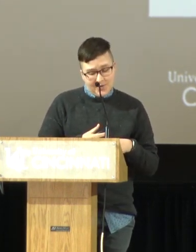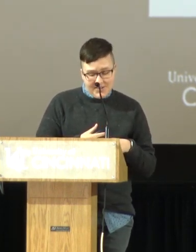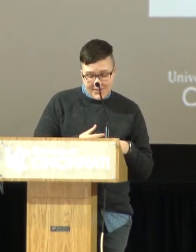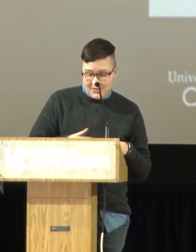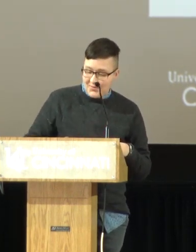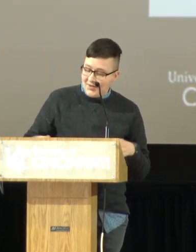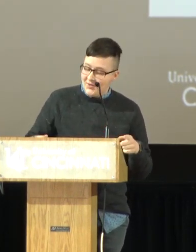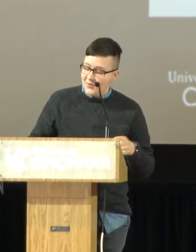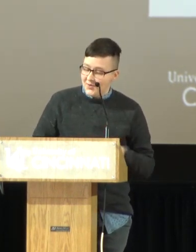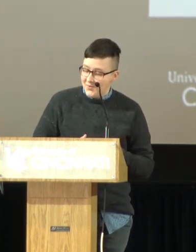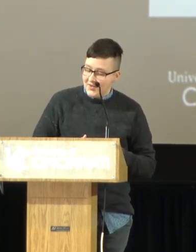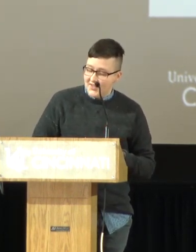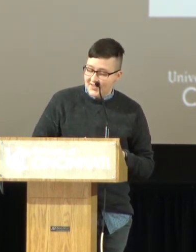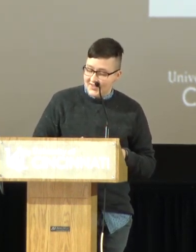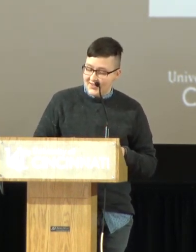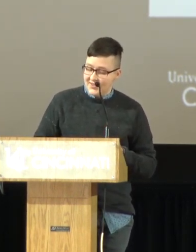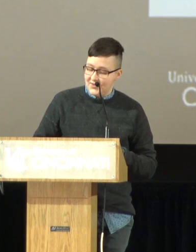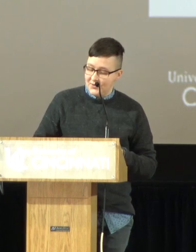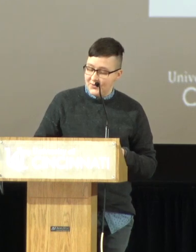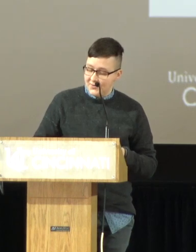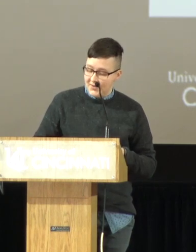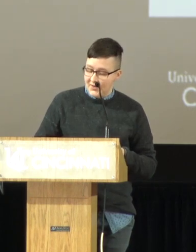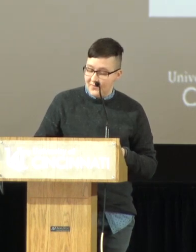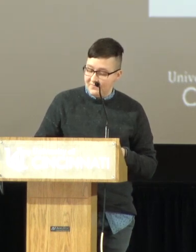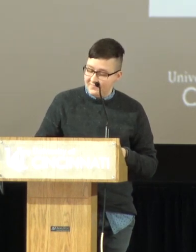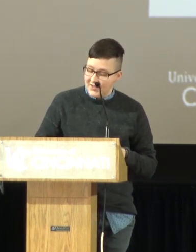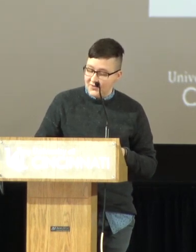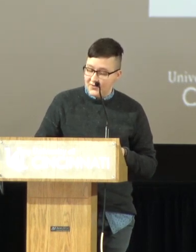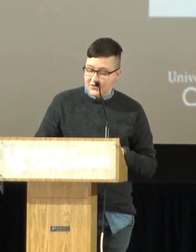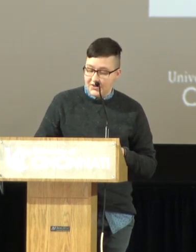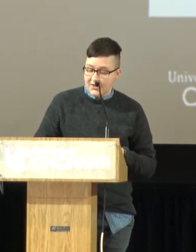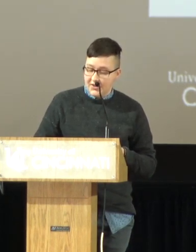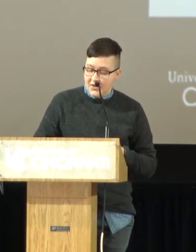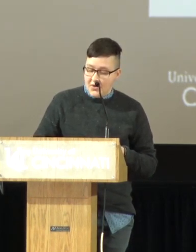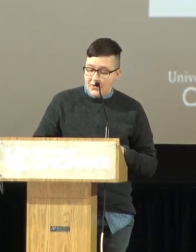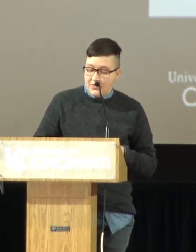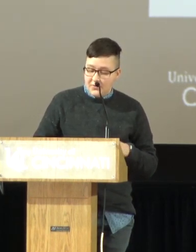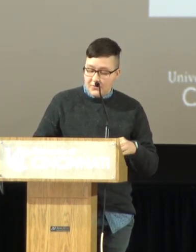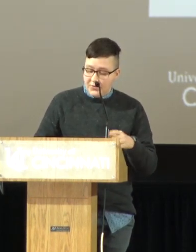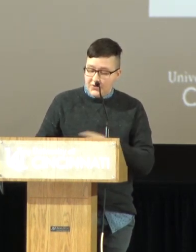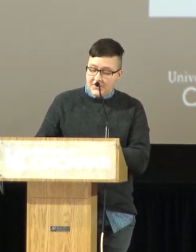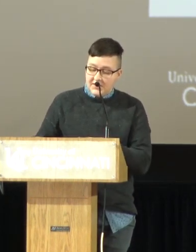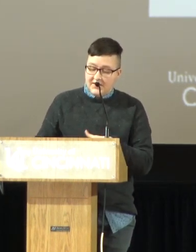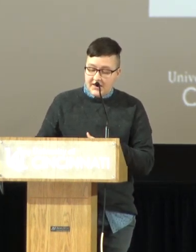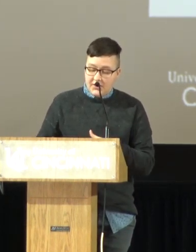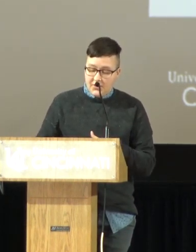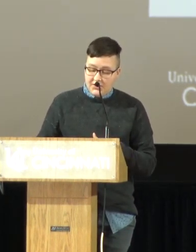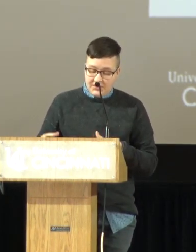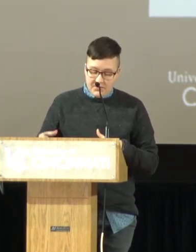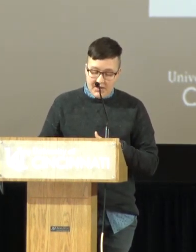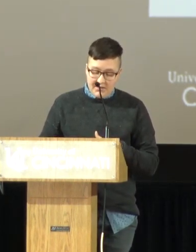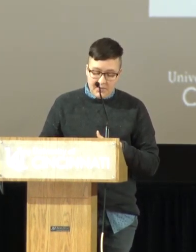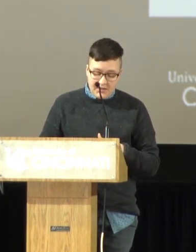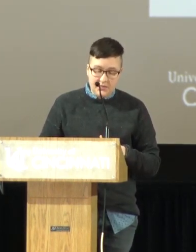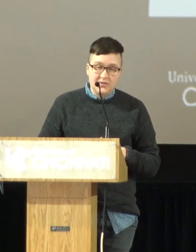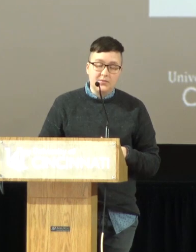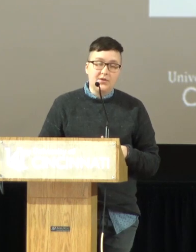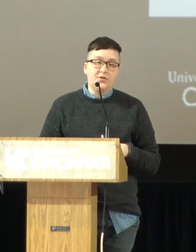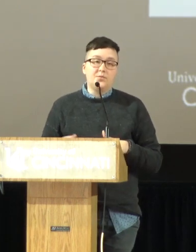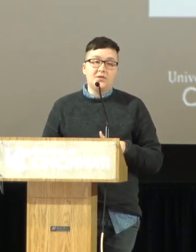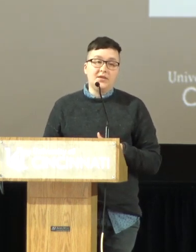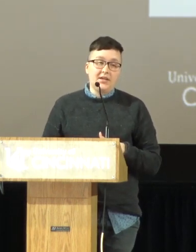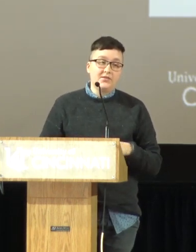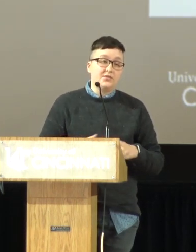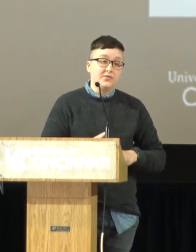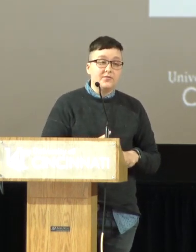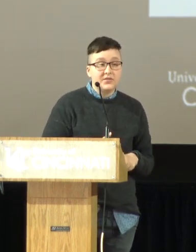or 20 years from now, you can worry about that. That's a little in the future. But using the second question right picks up someone